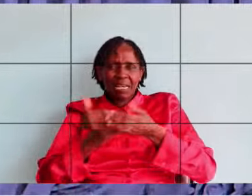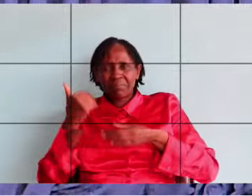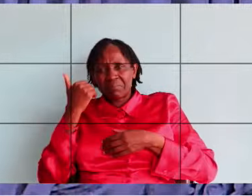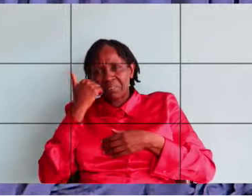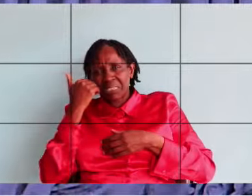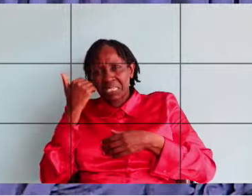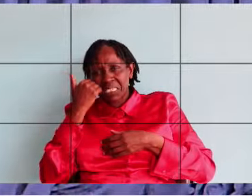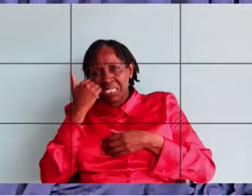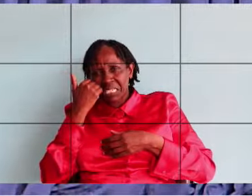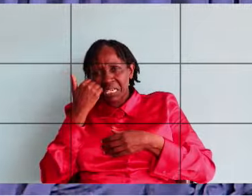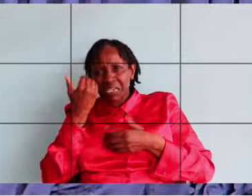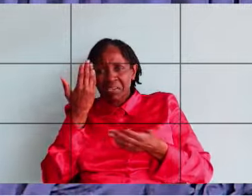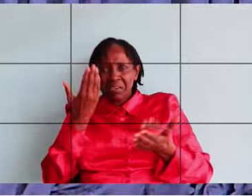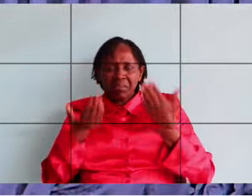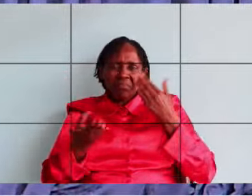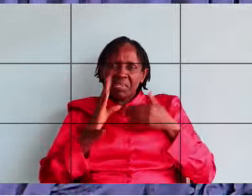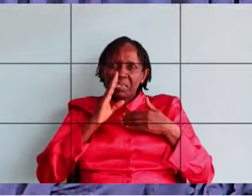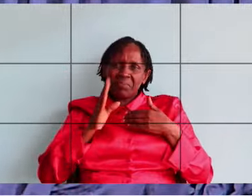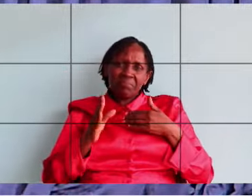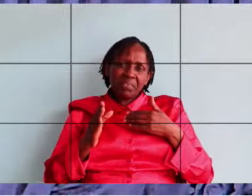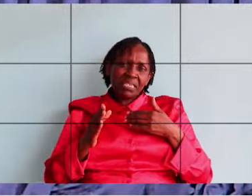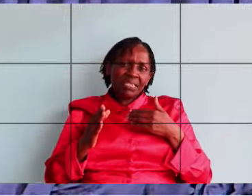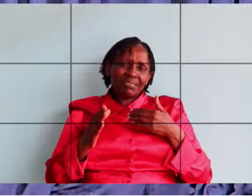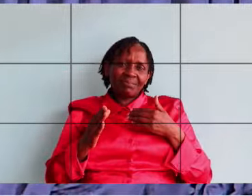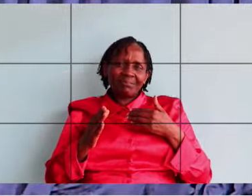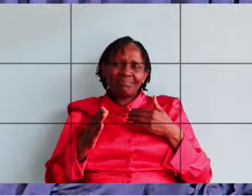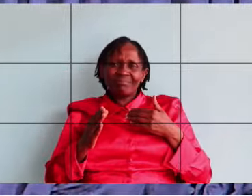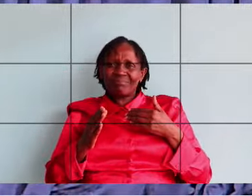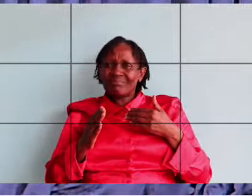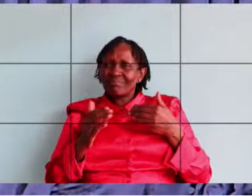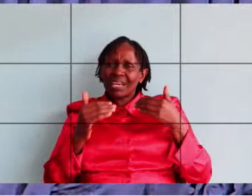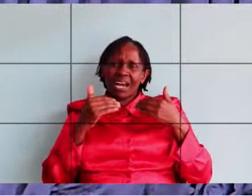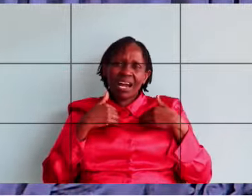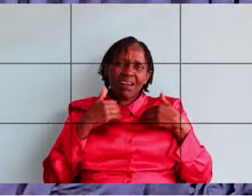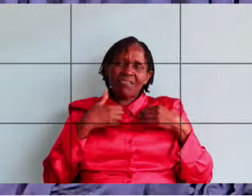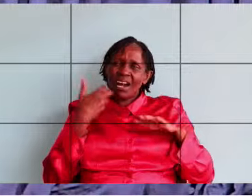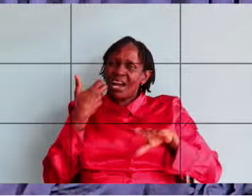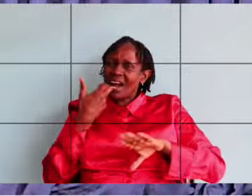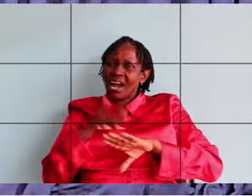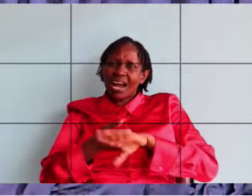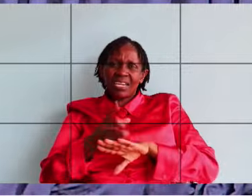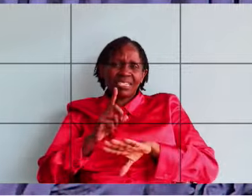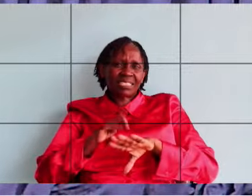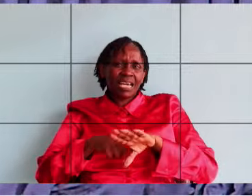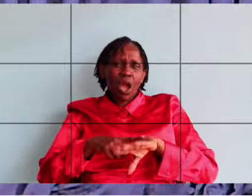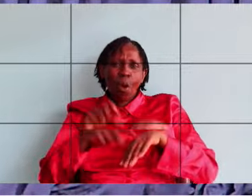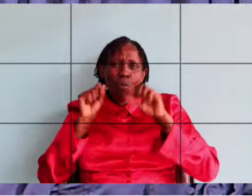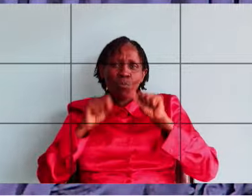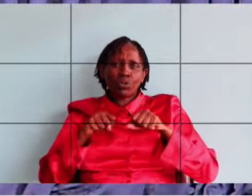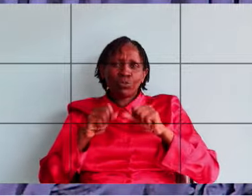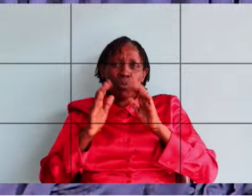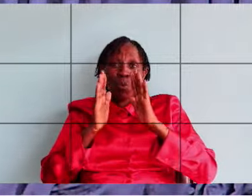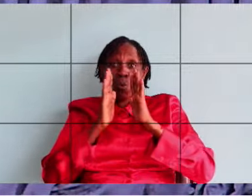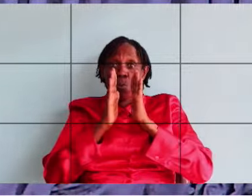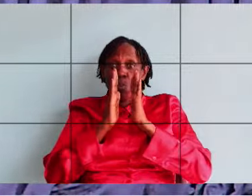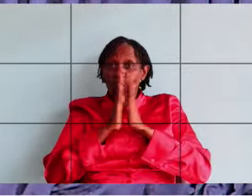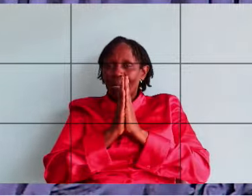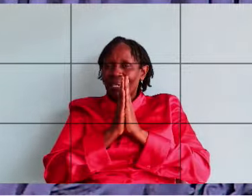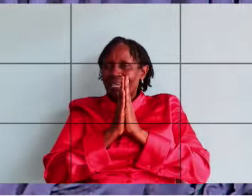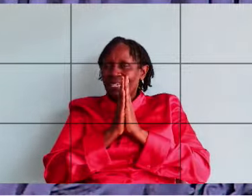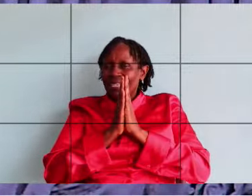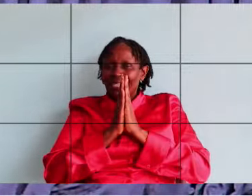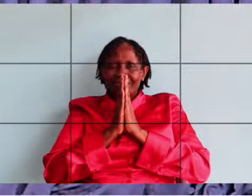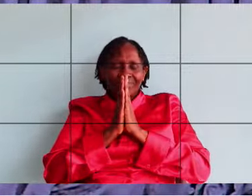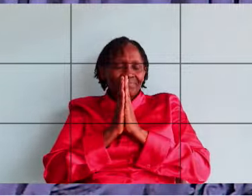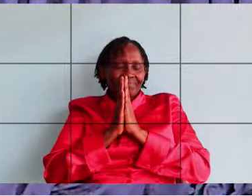or something like that. And you're like, okay, I know you're going through a hard time. Can I pray for you? Just that. You have no idea how that